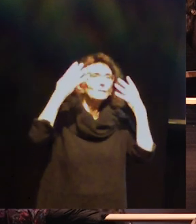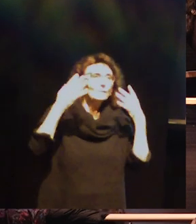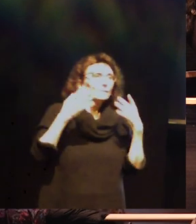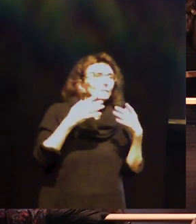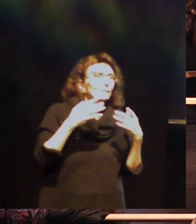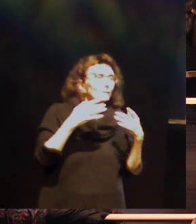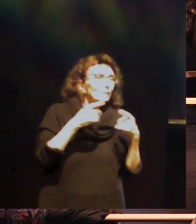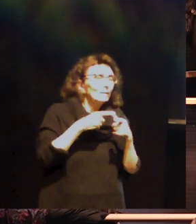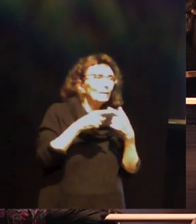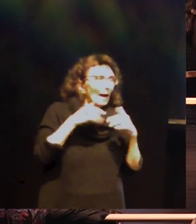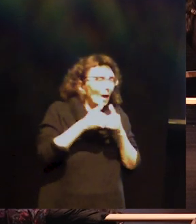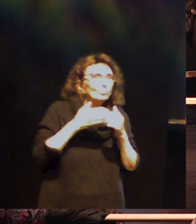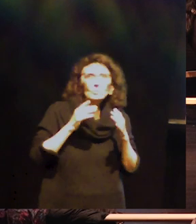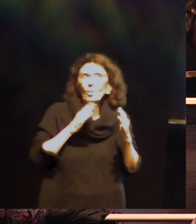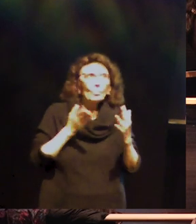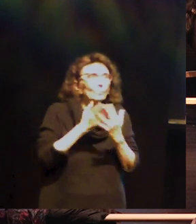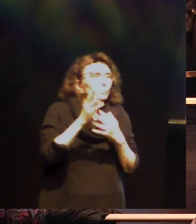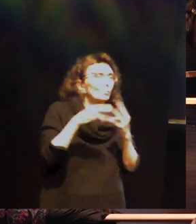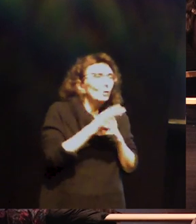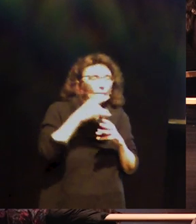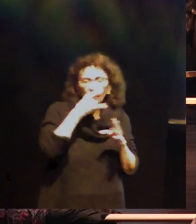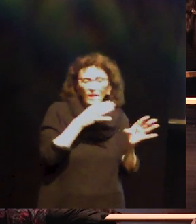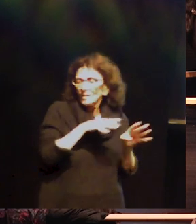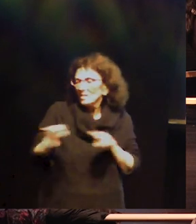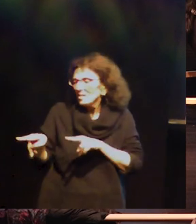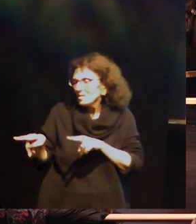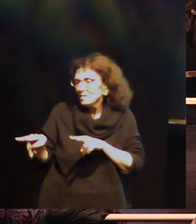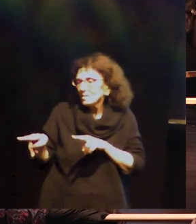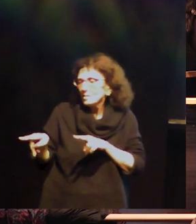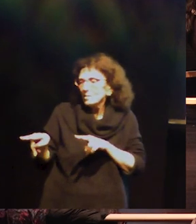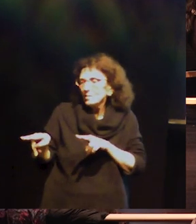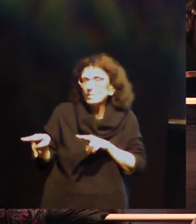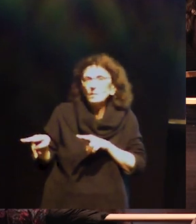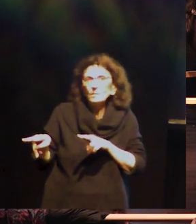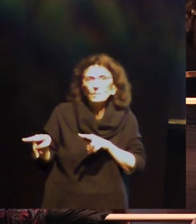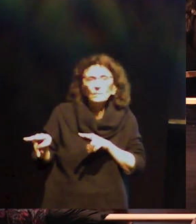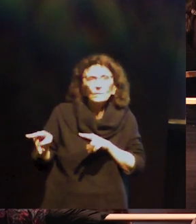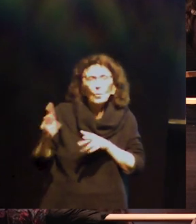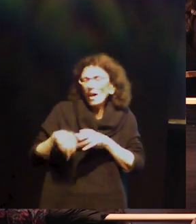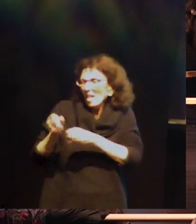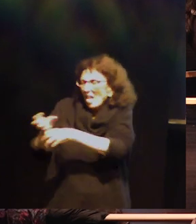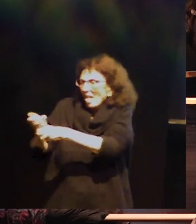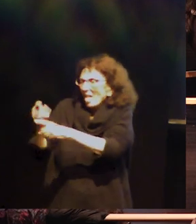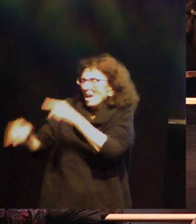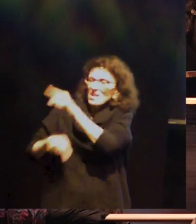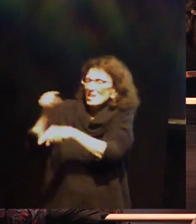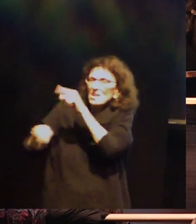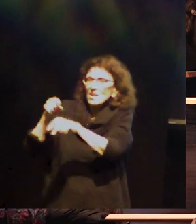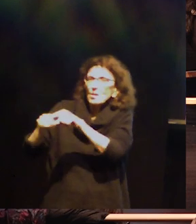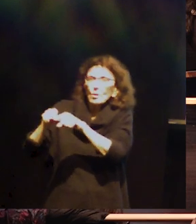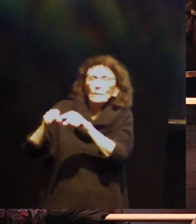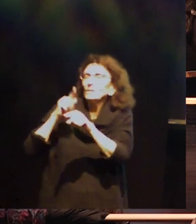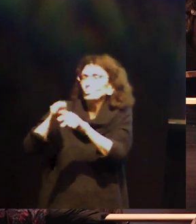moves and breathes in this world. And like in that moment, that kid is all of the things she's really saying to herself, you know, and she's just this